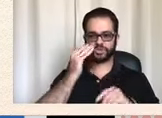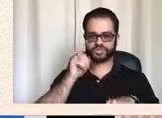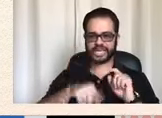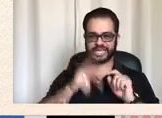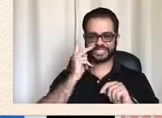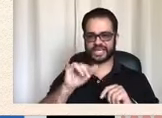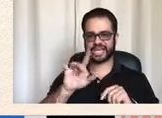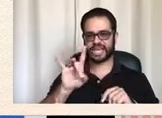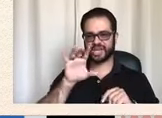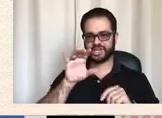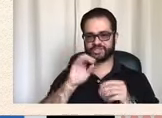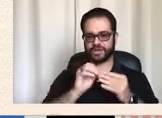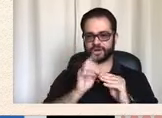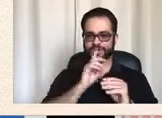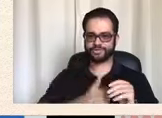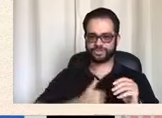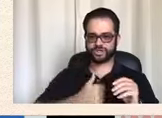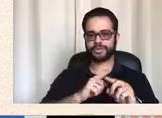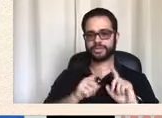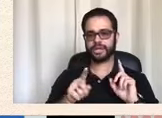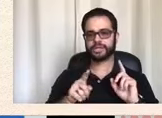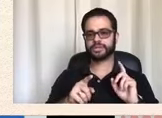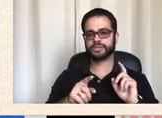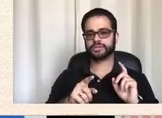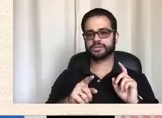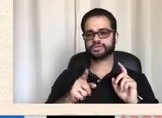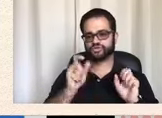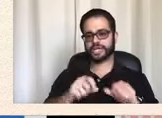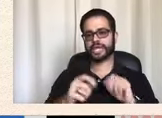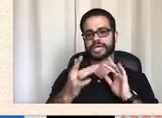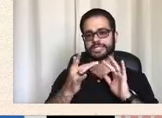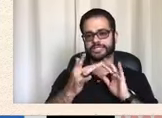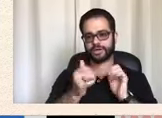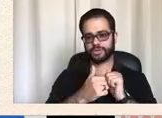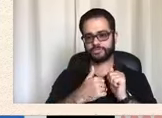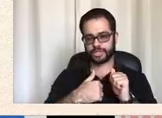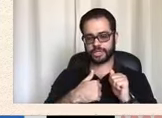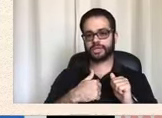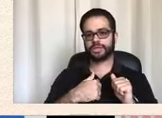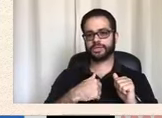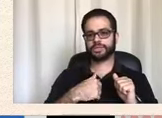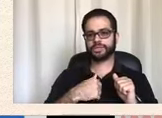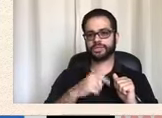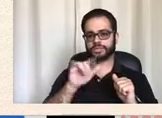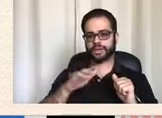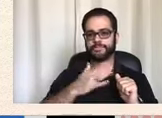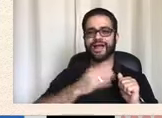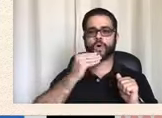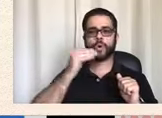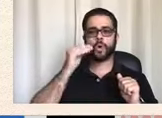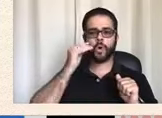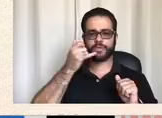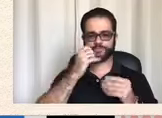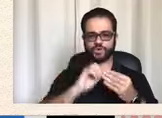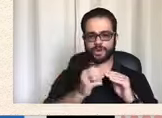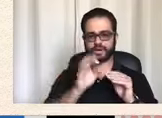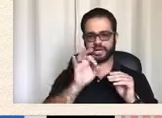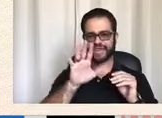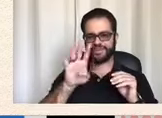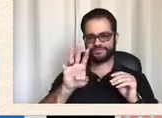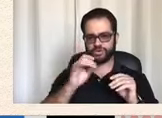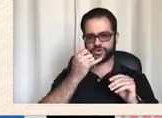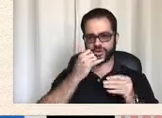it. I'm sorry about that. But you can get me at that's my home number actually, that 954 number. So if you